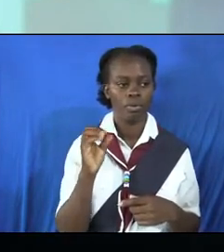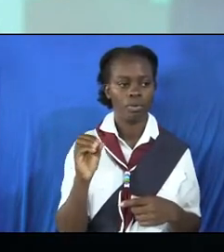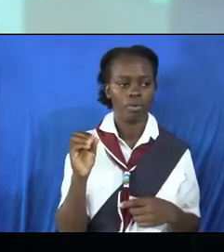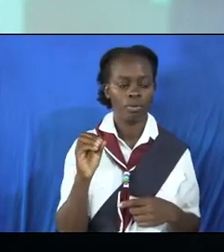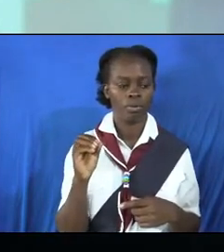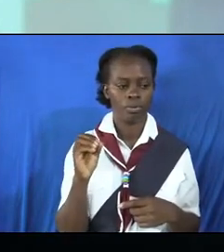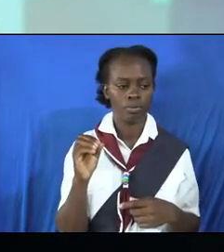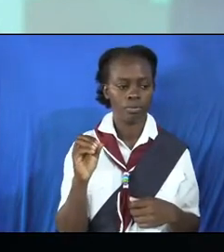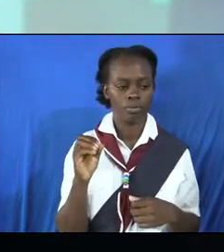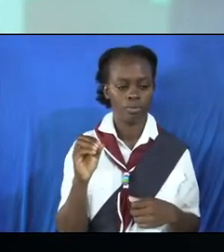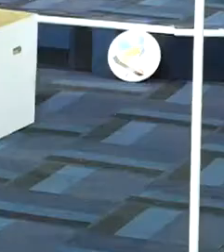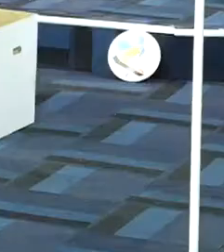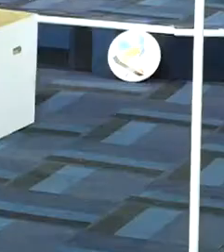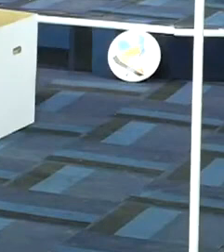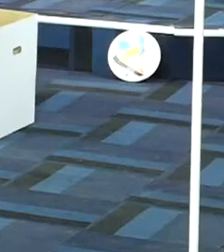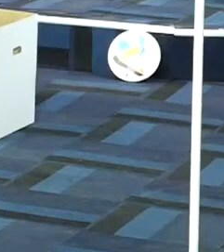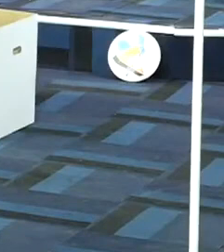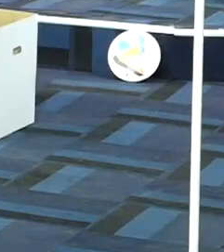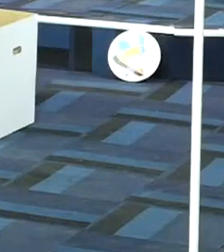I see.